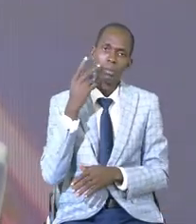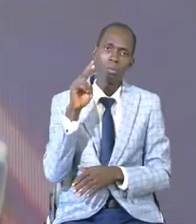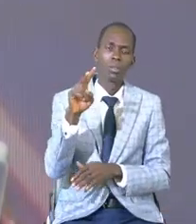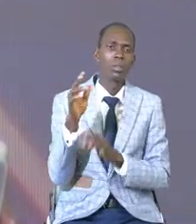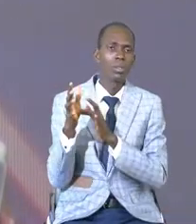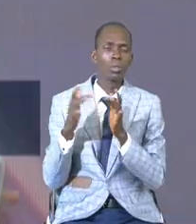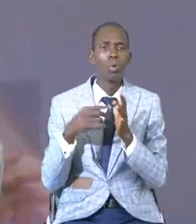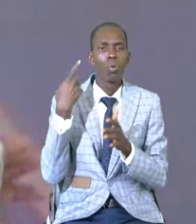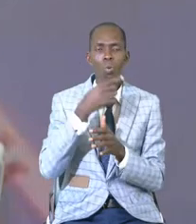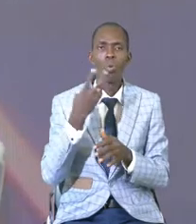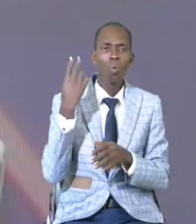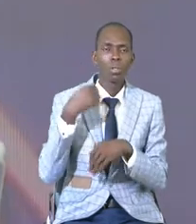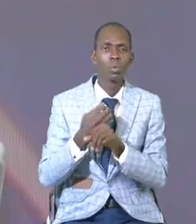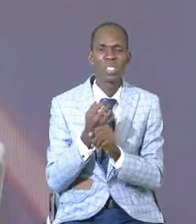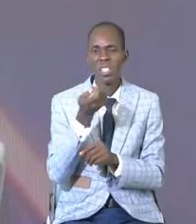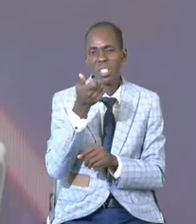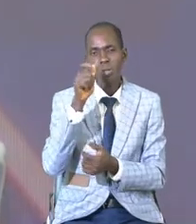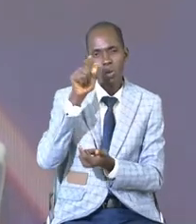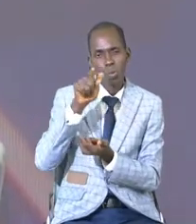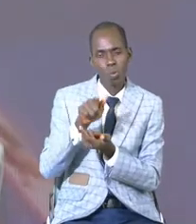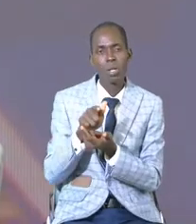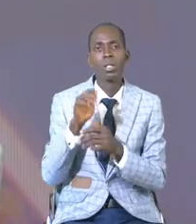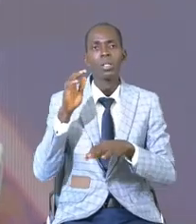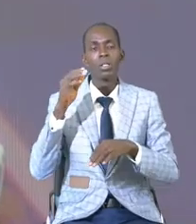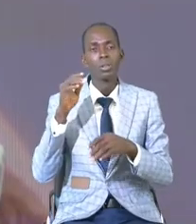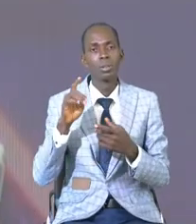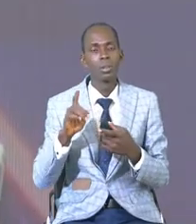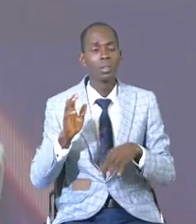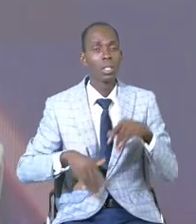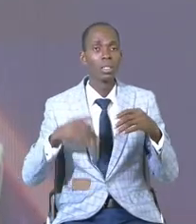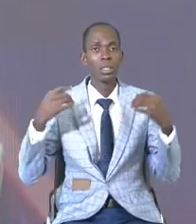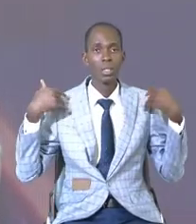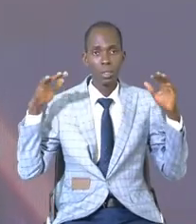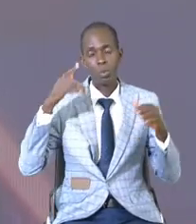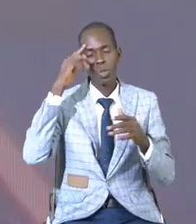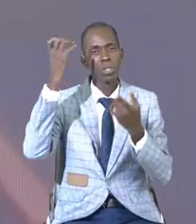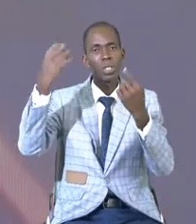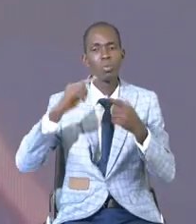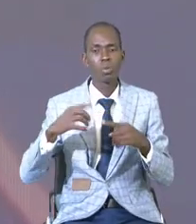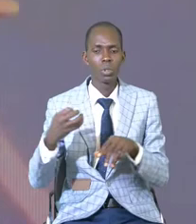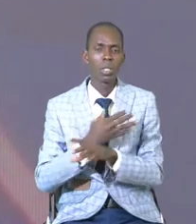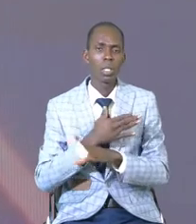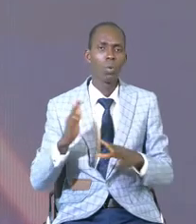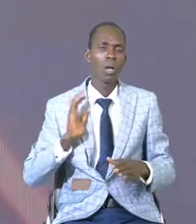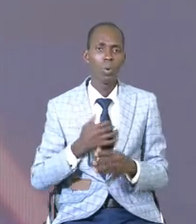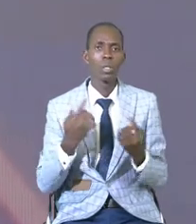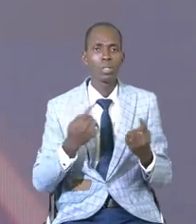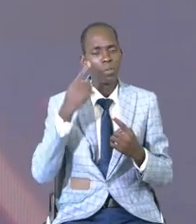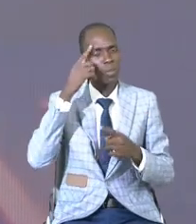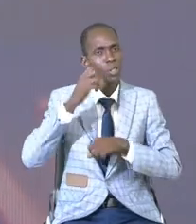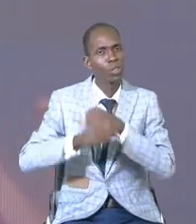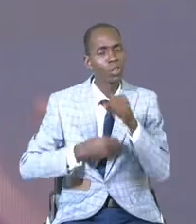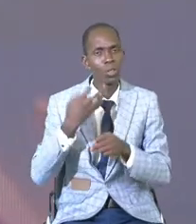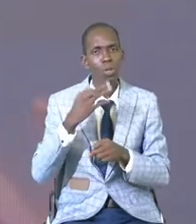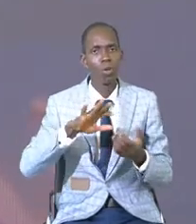lower than the angels because of coming to take our sin, for the suffering of death, crowned with